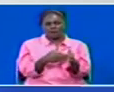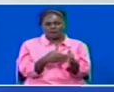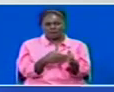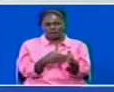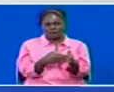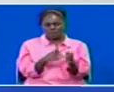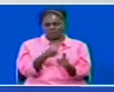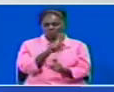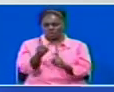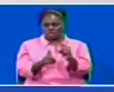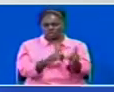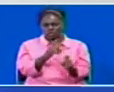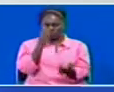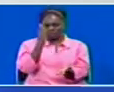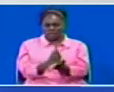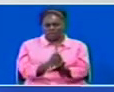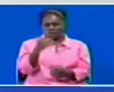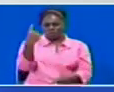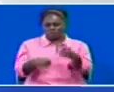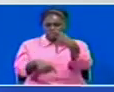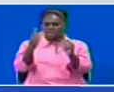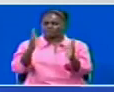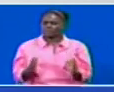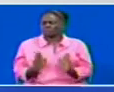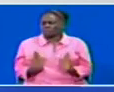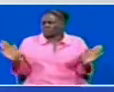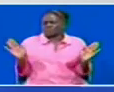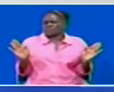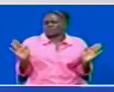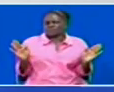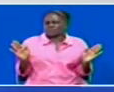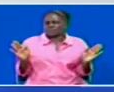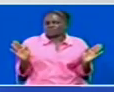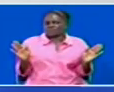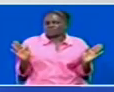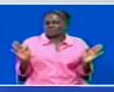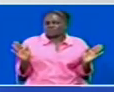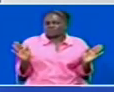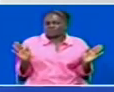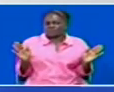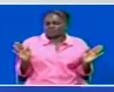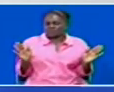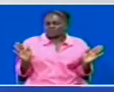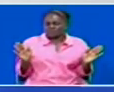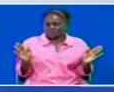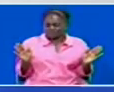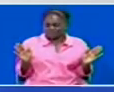and question the validity of a winner. That's it. So that you look can have here. Power sharing arrangement.